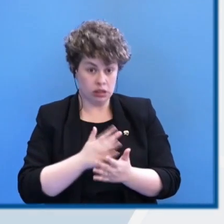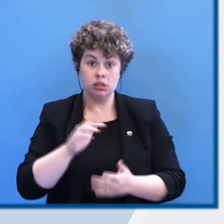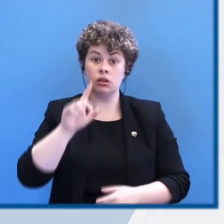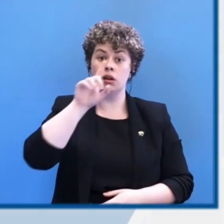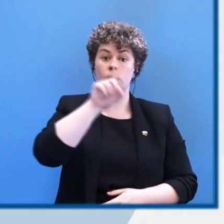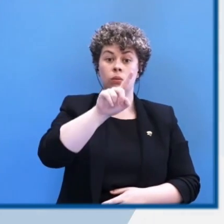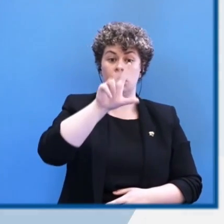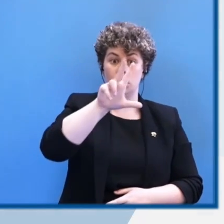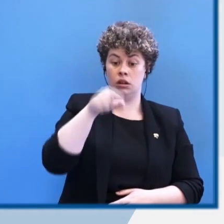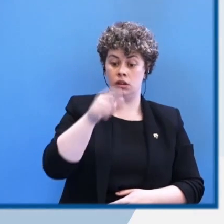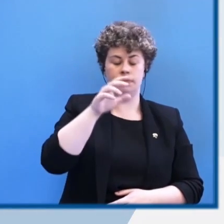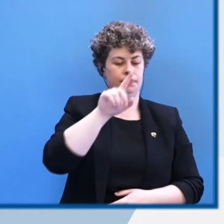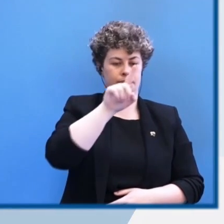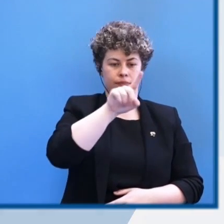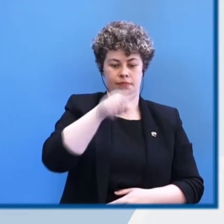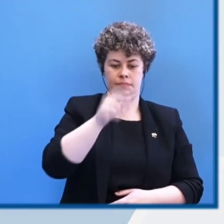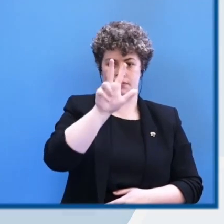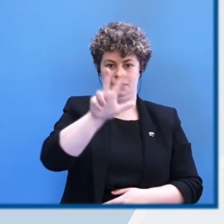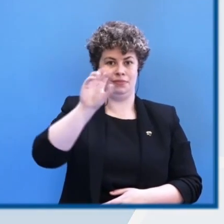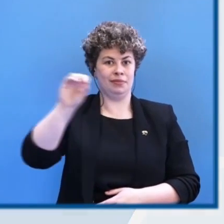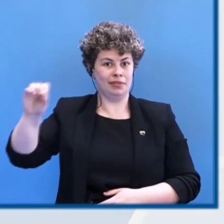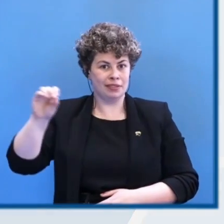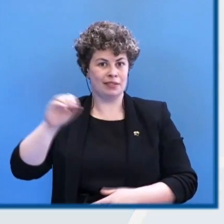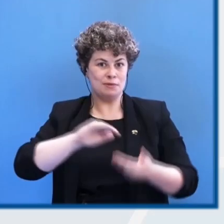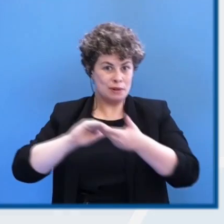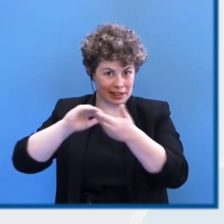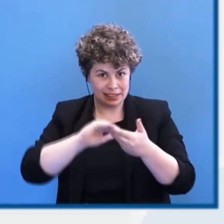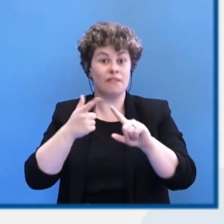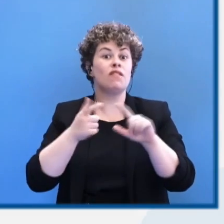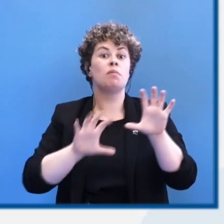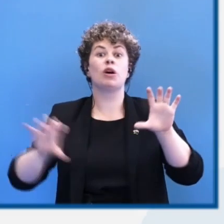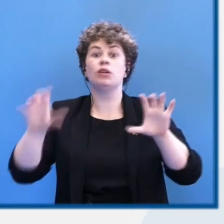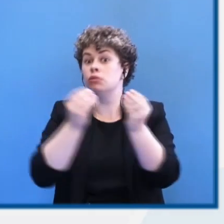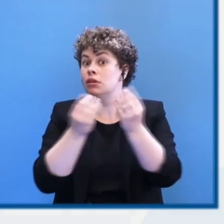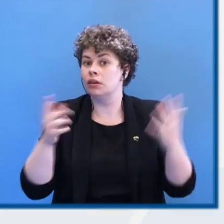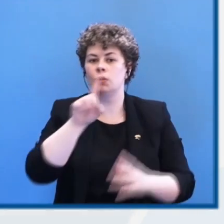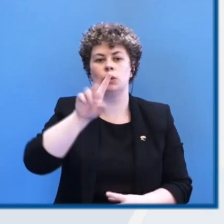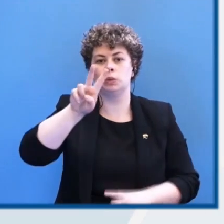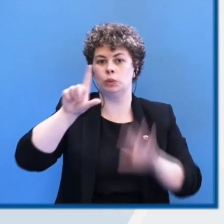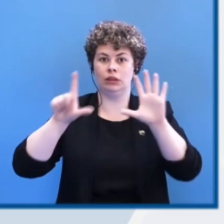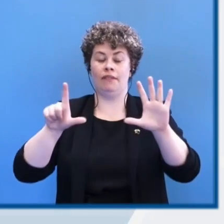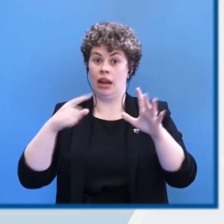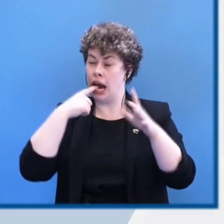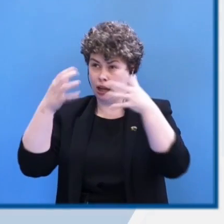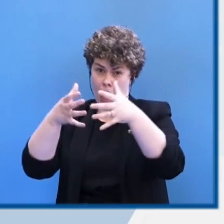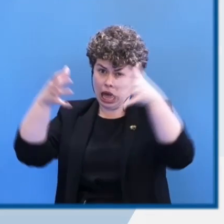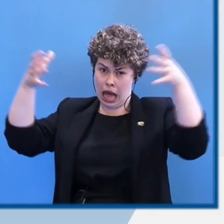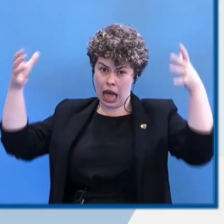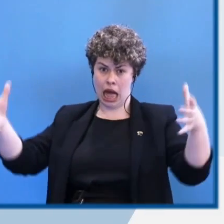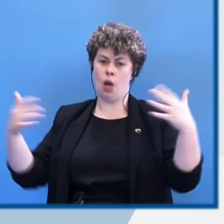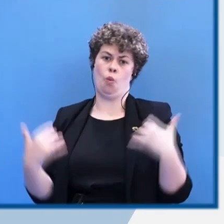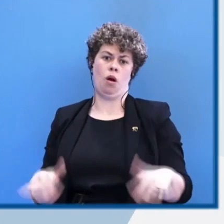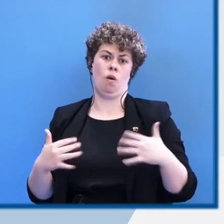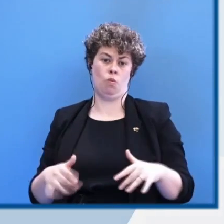1,300 organizations in 127 countries. So it's a formidable group.